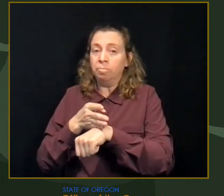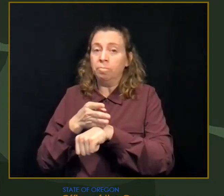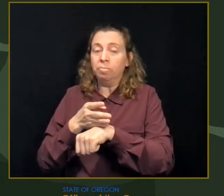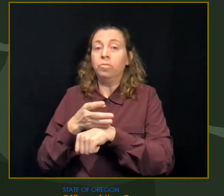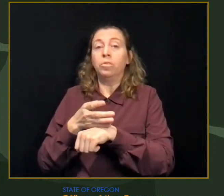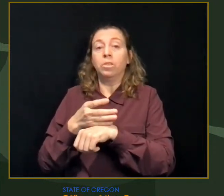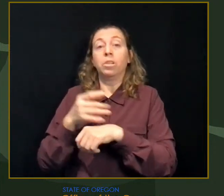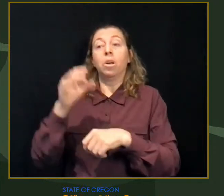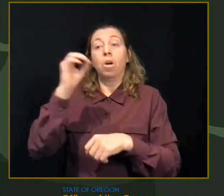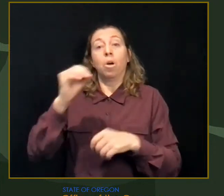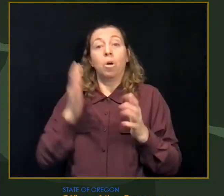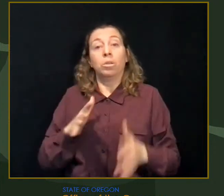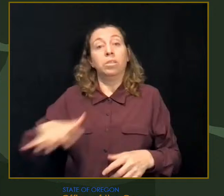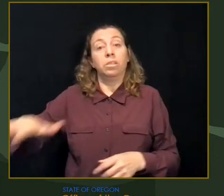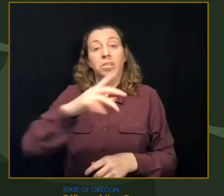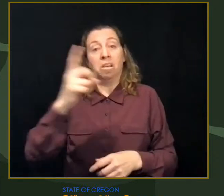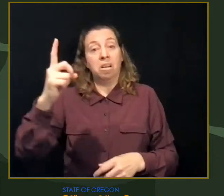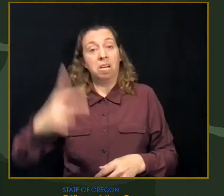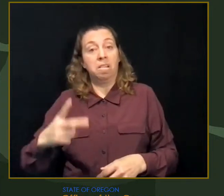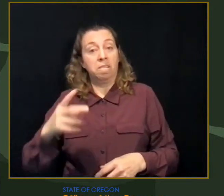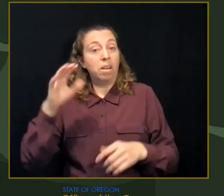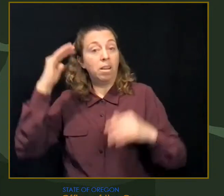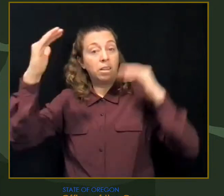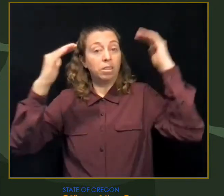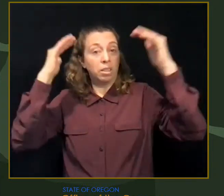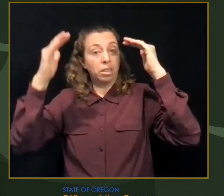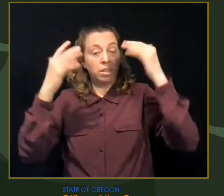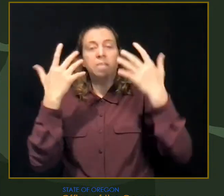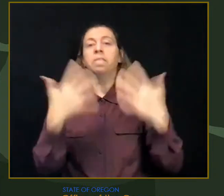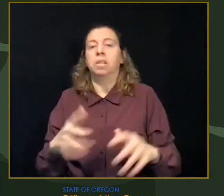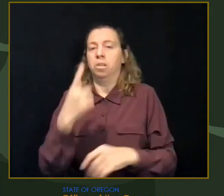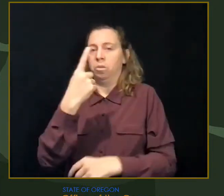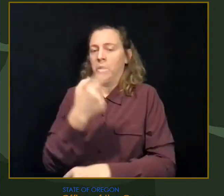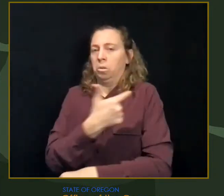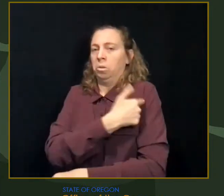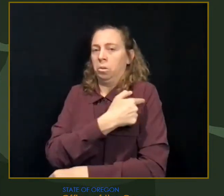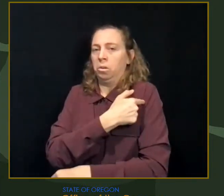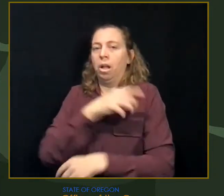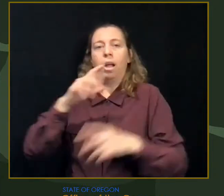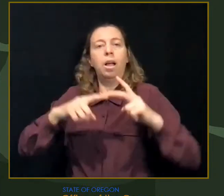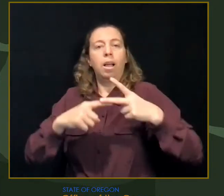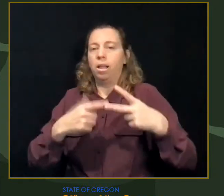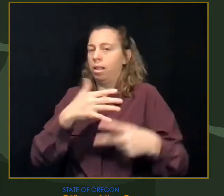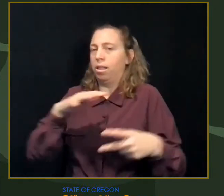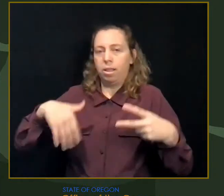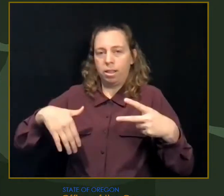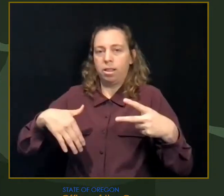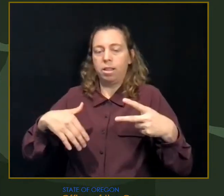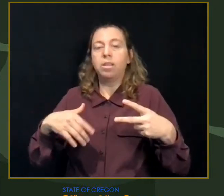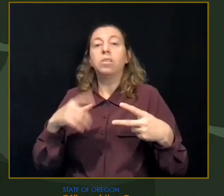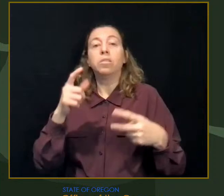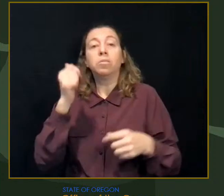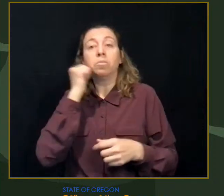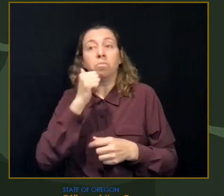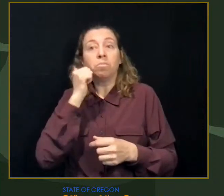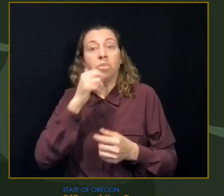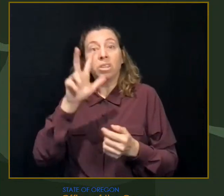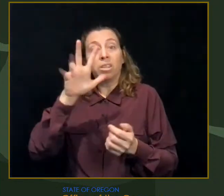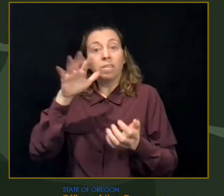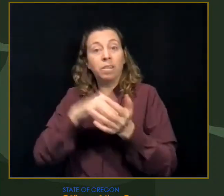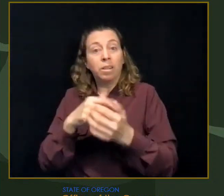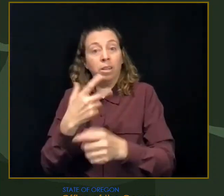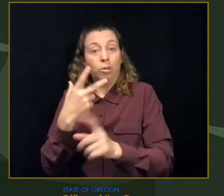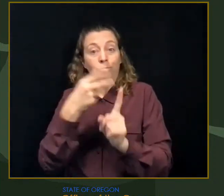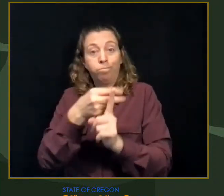dose. We're averaging close to 35,000 vaccine doses administered per day. So